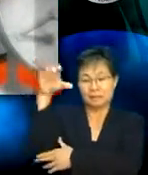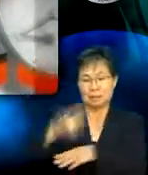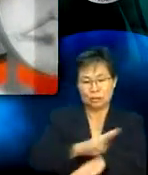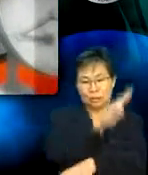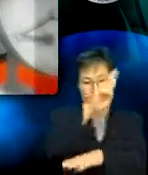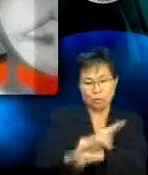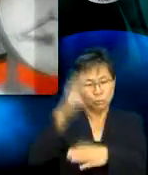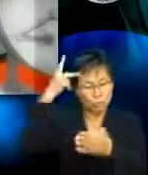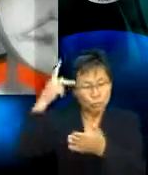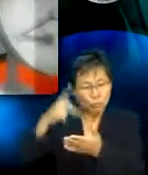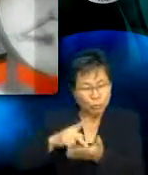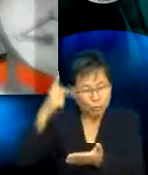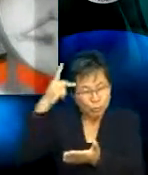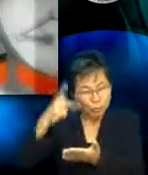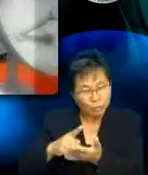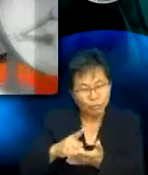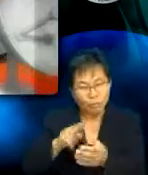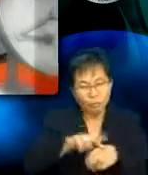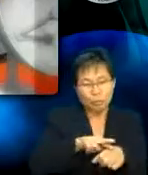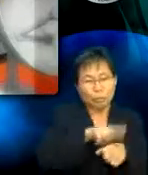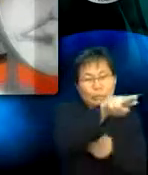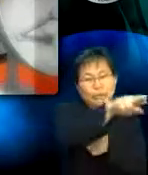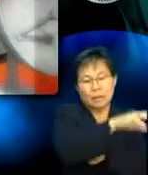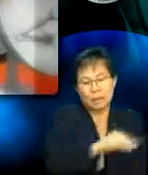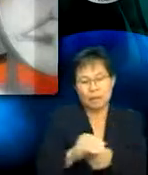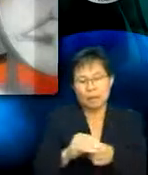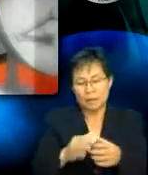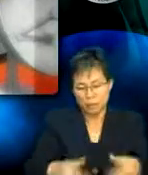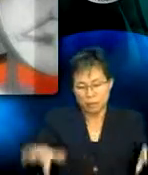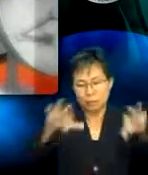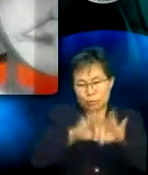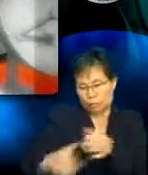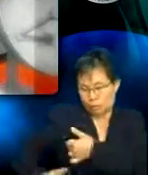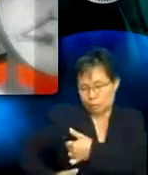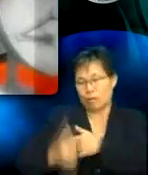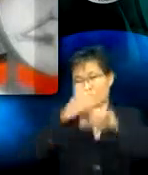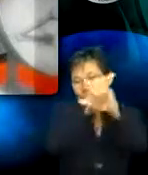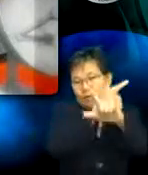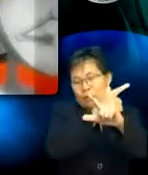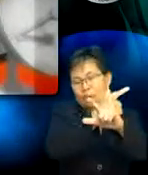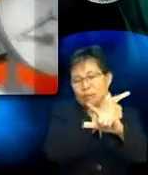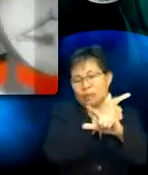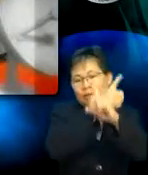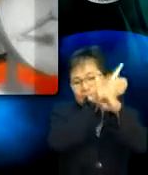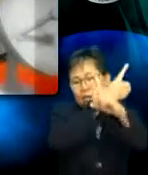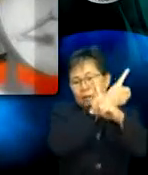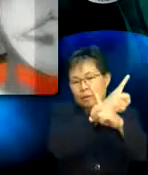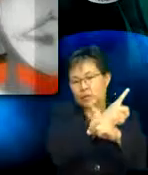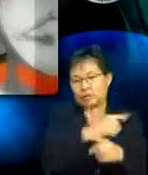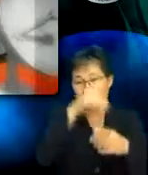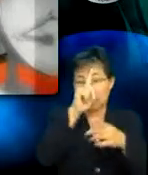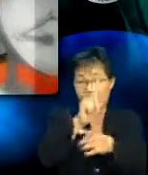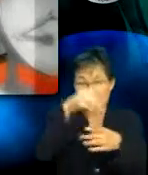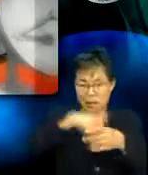Satellites have been used to detect guided missiles and important military and defense installations in